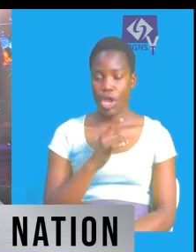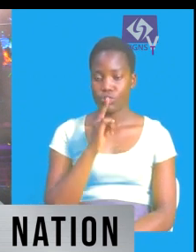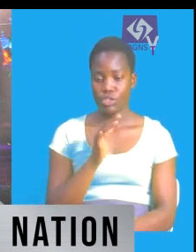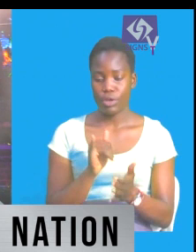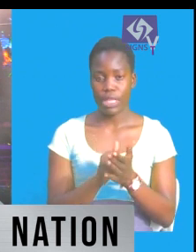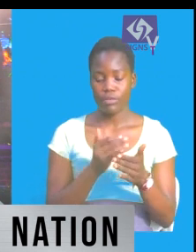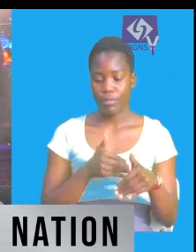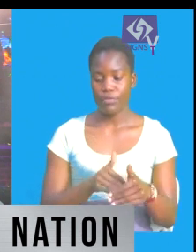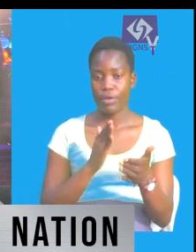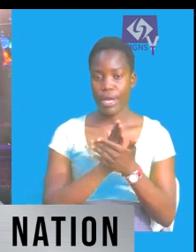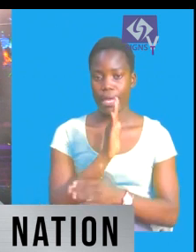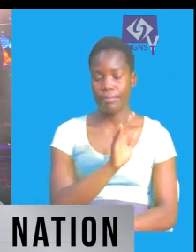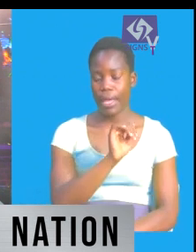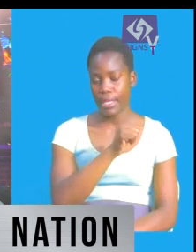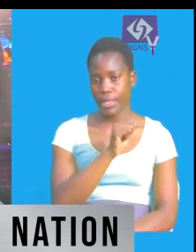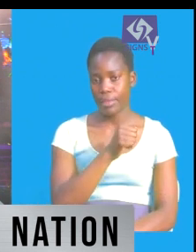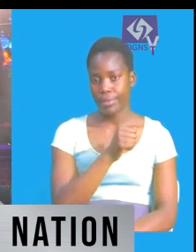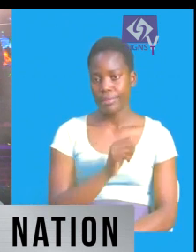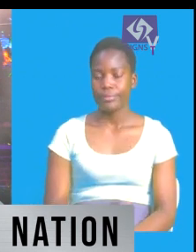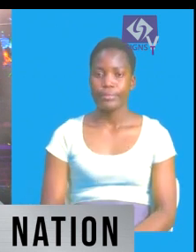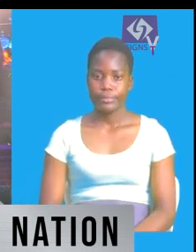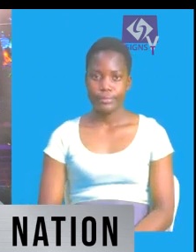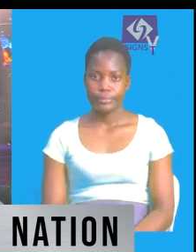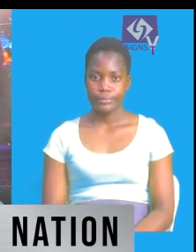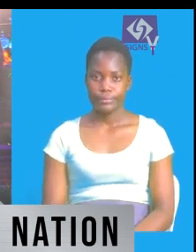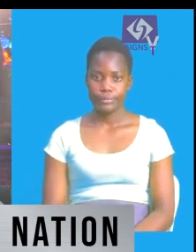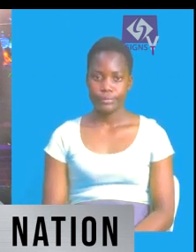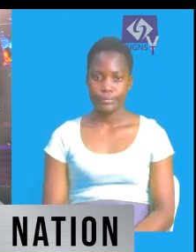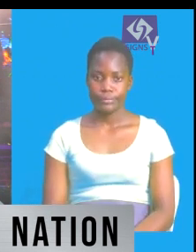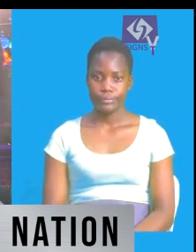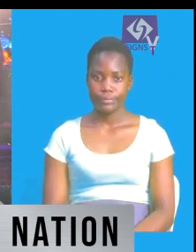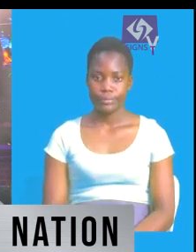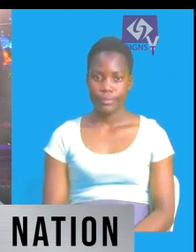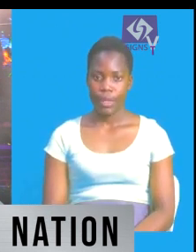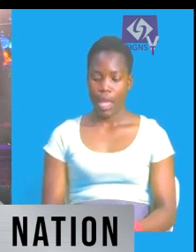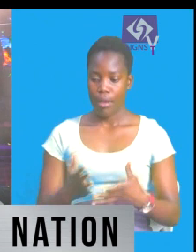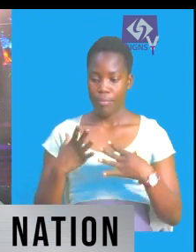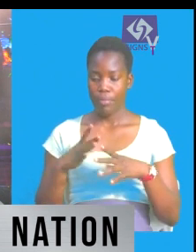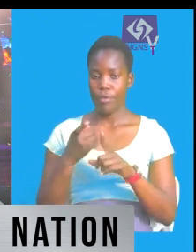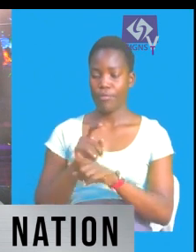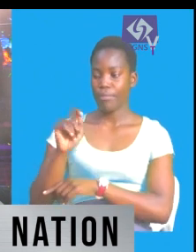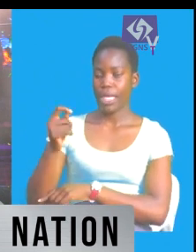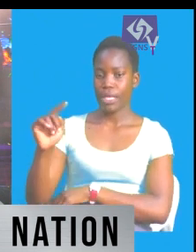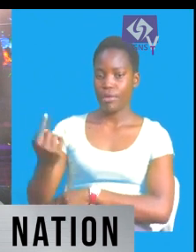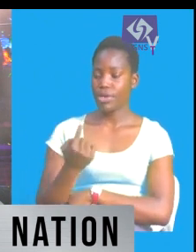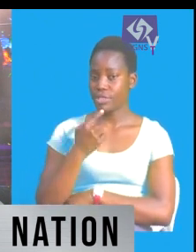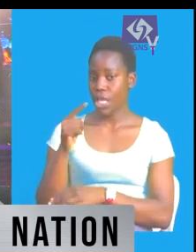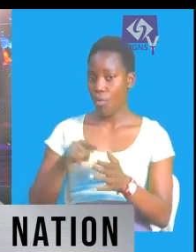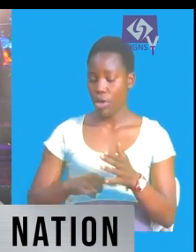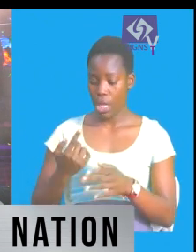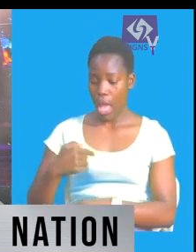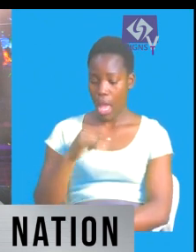rights. Yeah, I think yes, that. Watu wa Kenya Kwanza watakwambia,